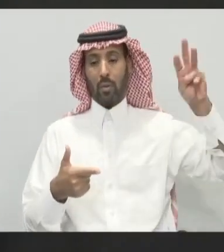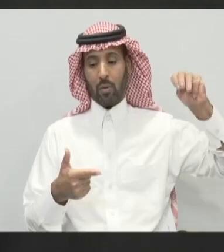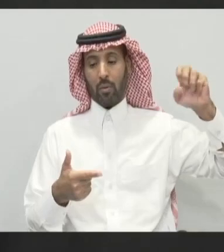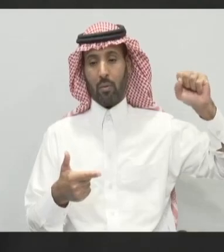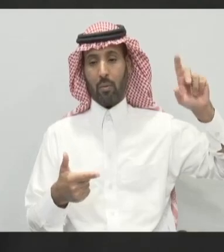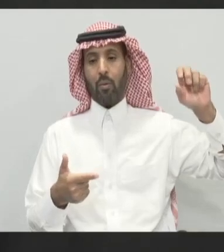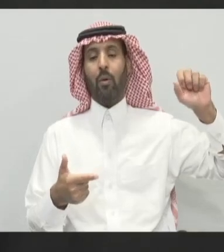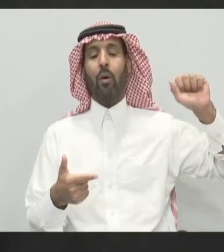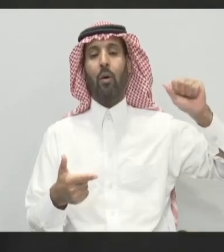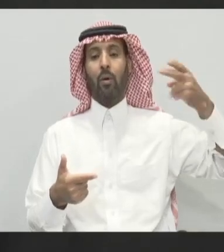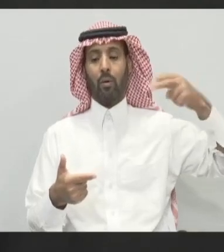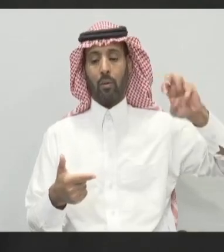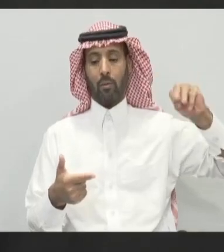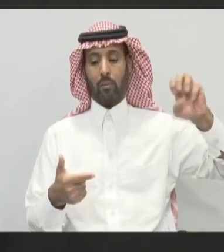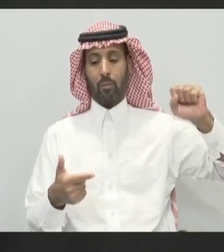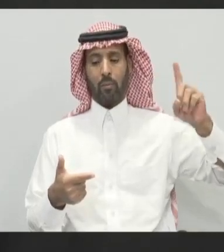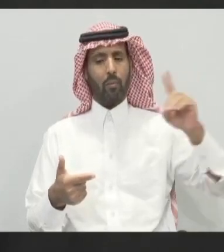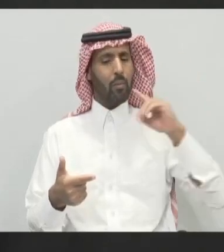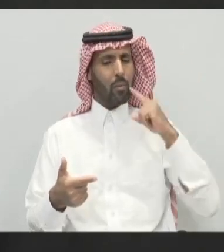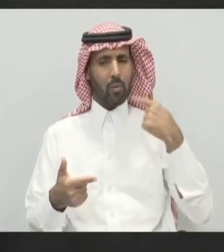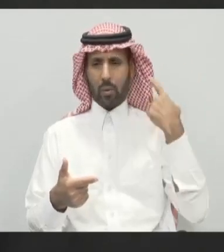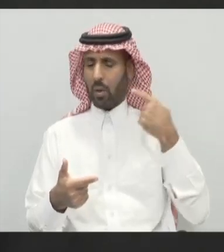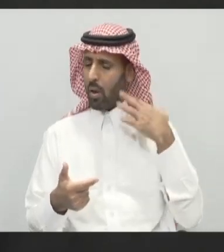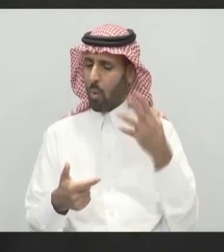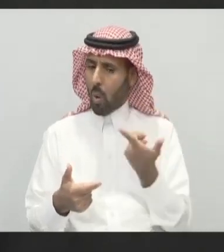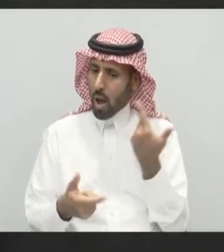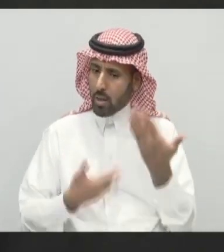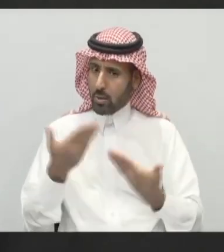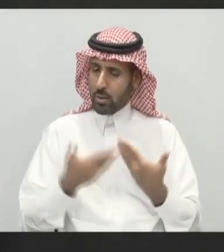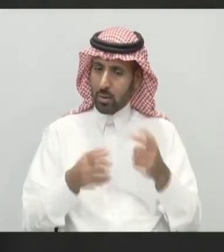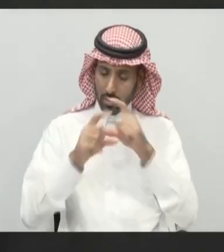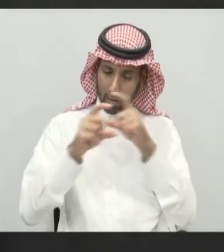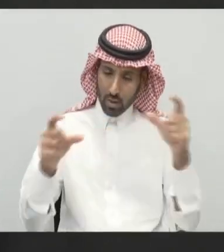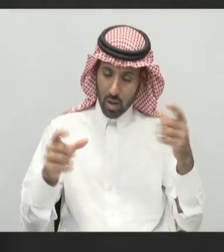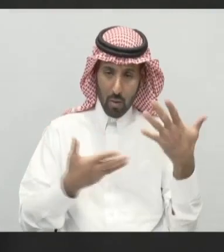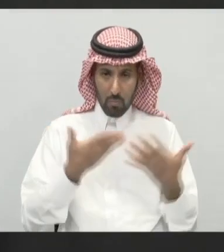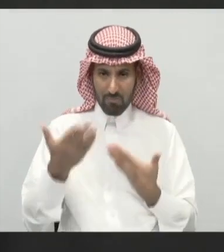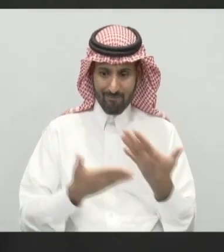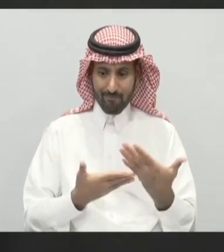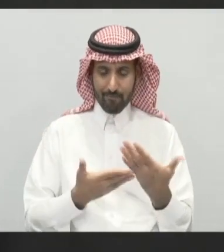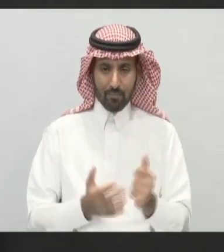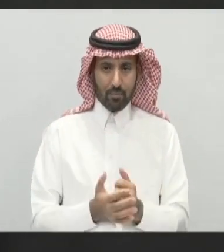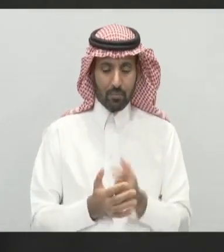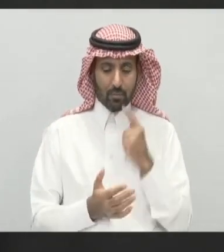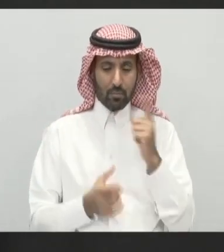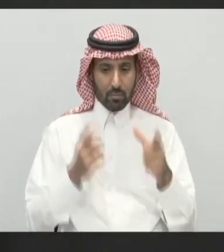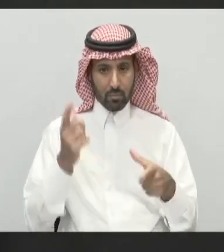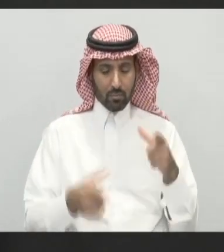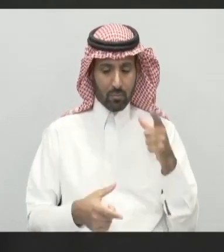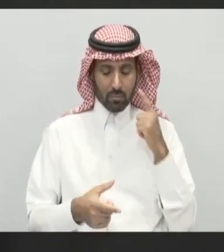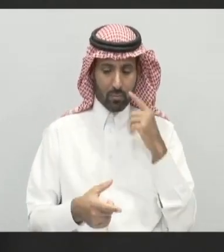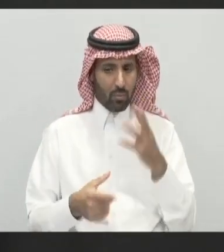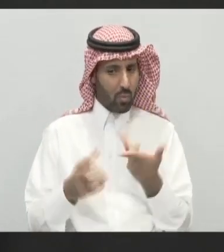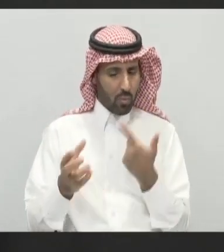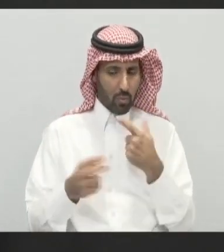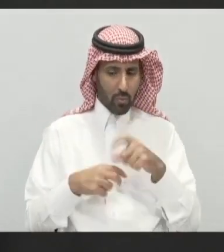will tell what is the problem. We're having a topic, which is the problem. What problem are they trying to